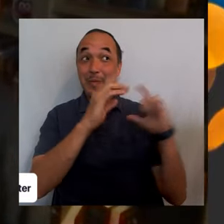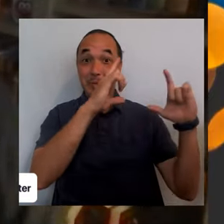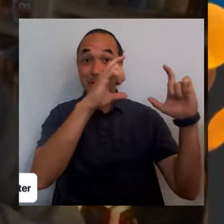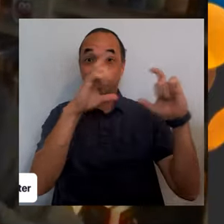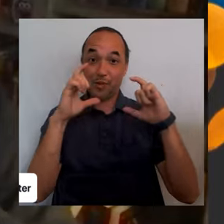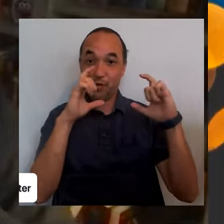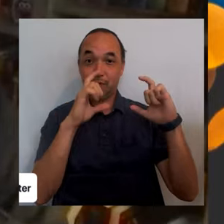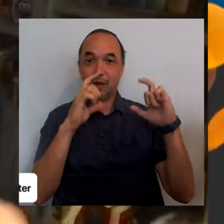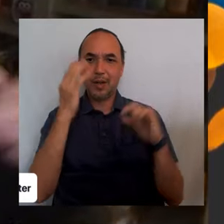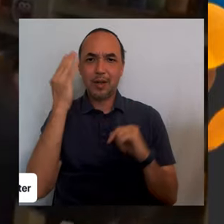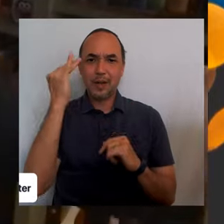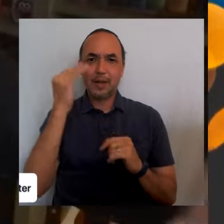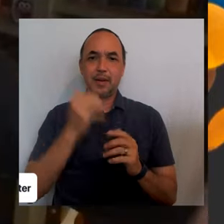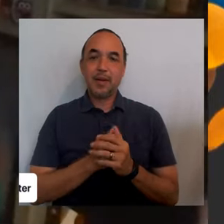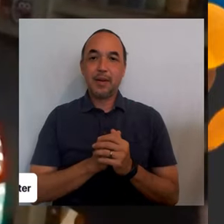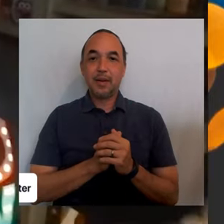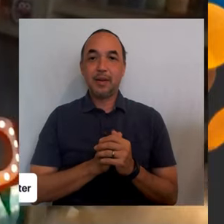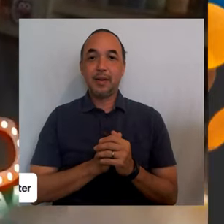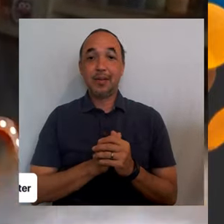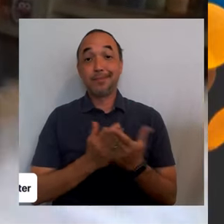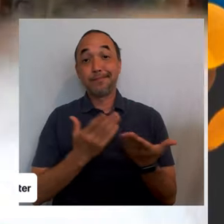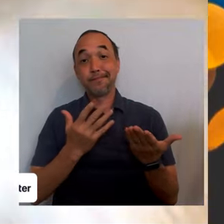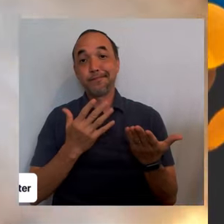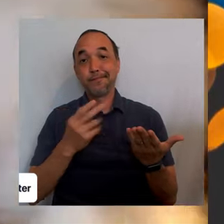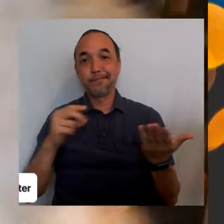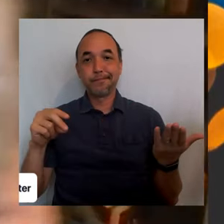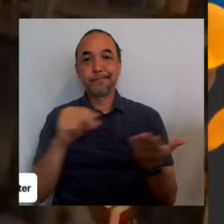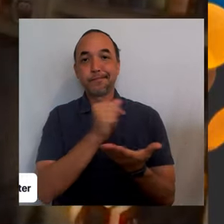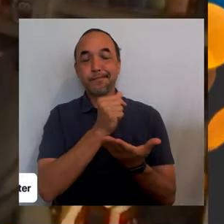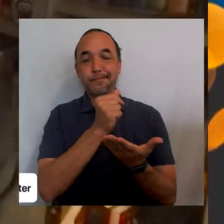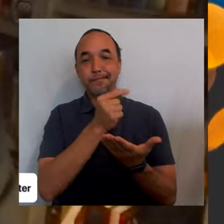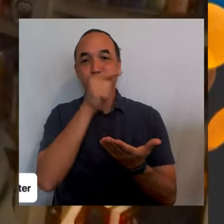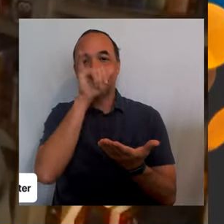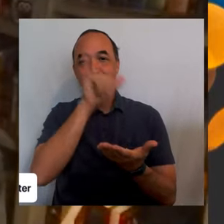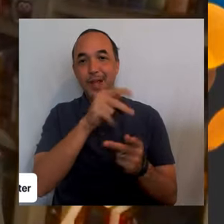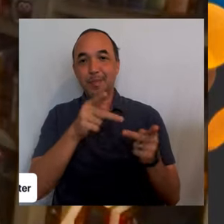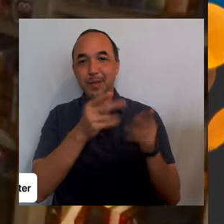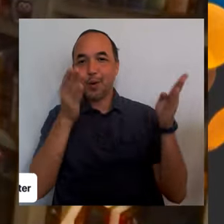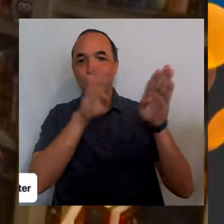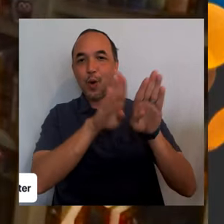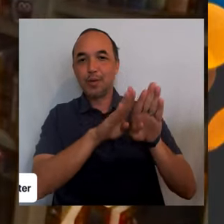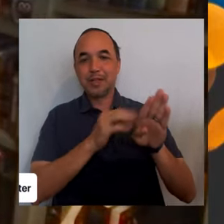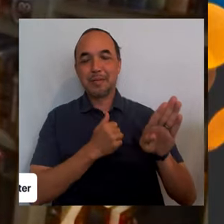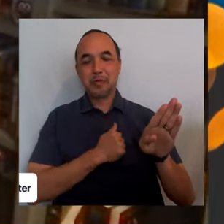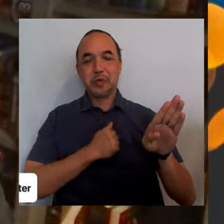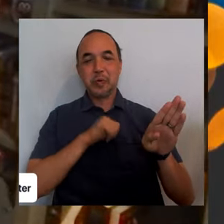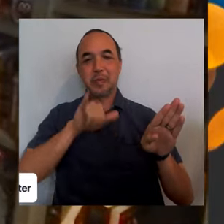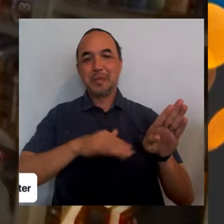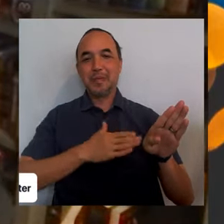because sadly it is closed down. Sweetheart, it's Flora.